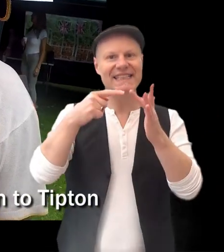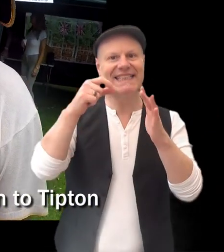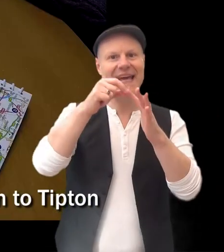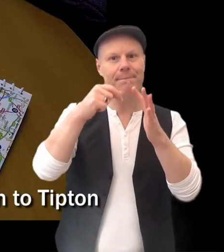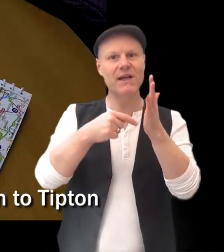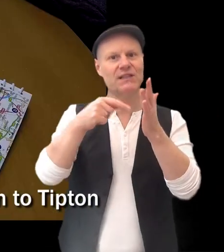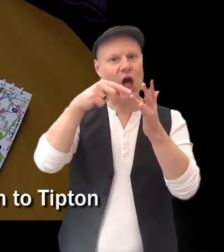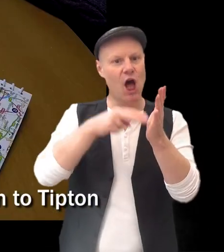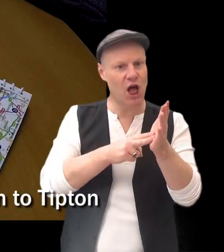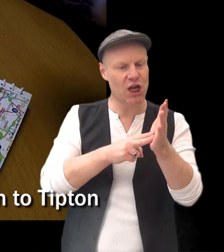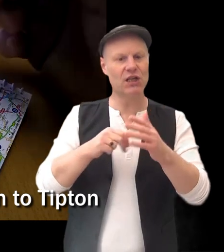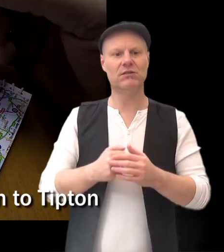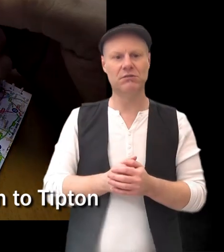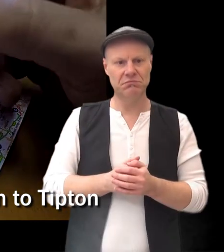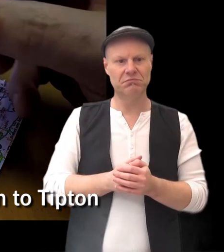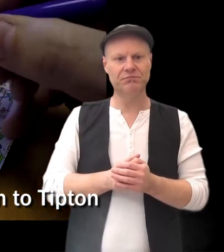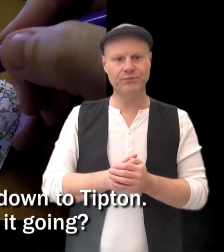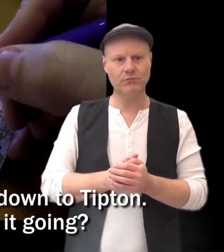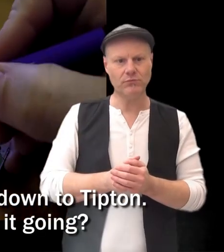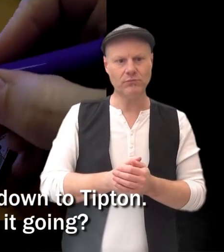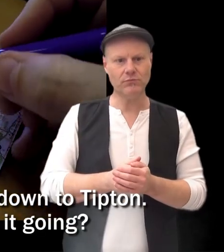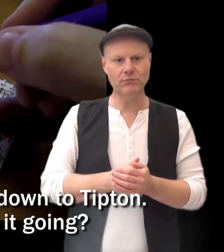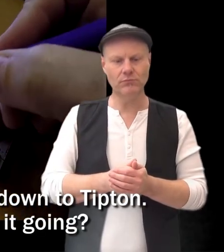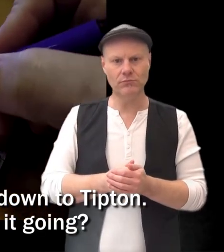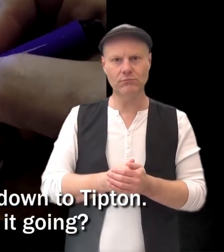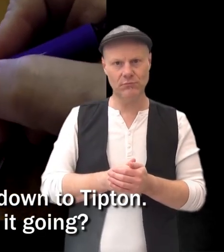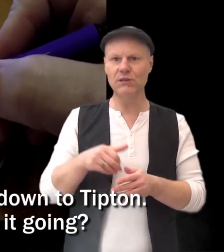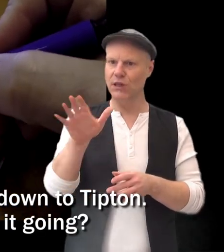Tipton. So we go Wolverhampton down to Tipton.